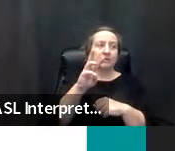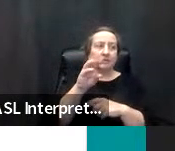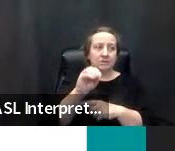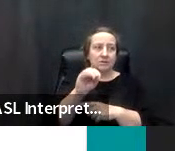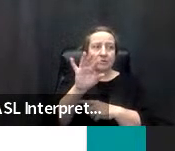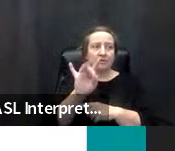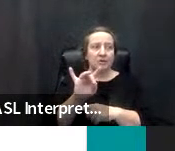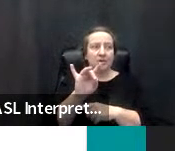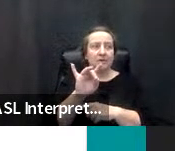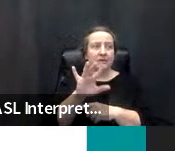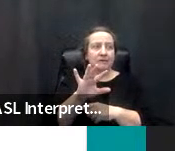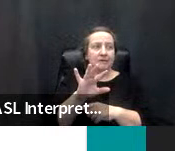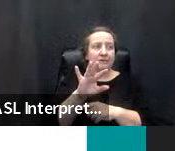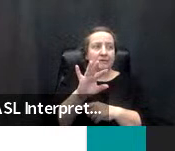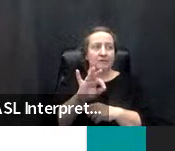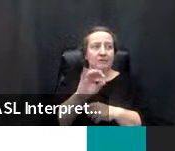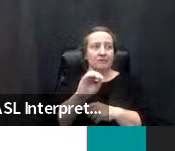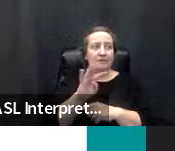360-859-0494 Washington or